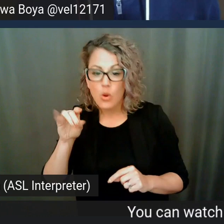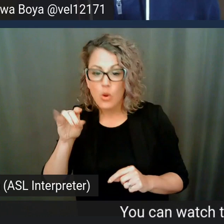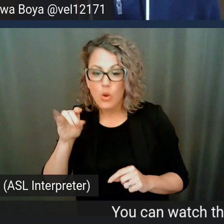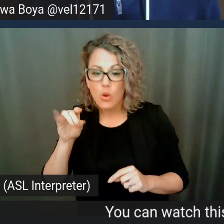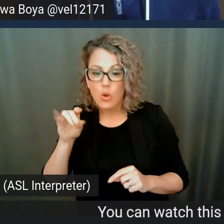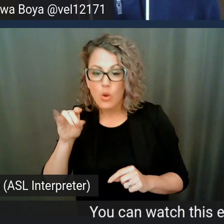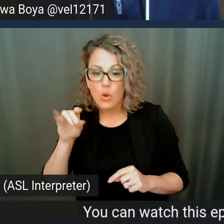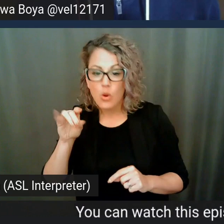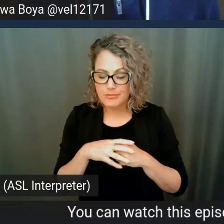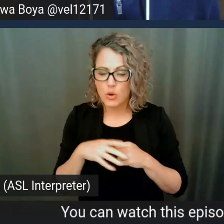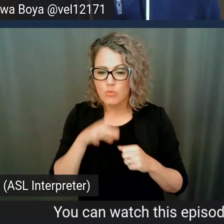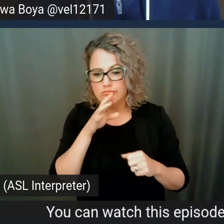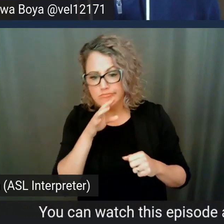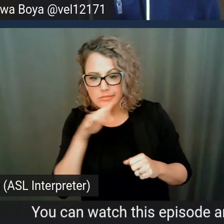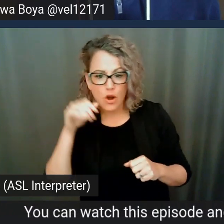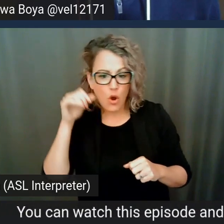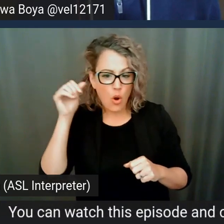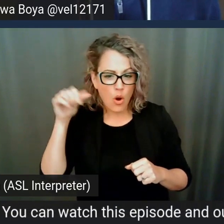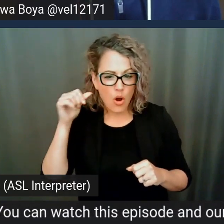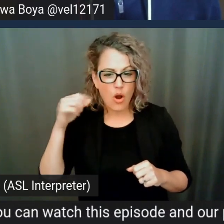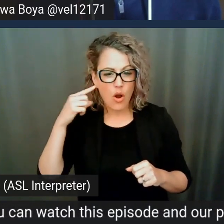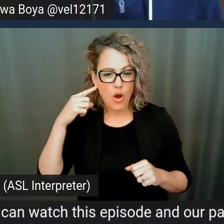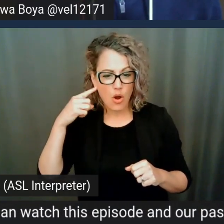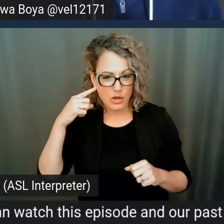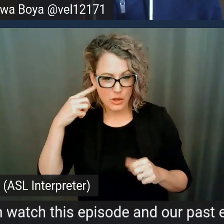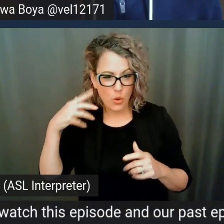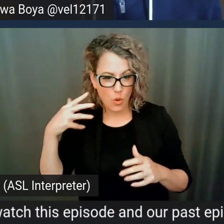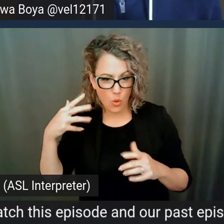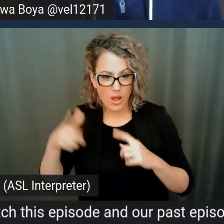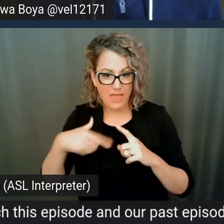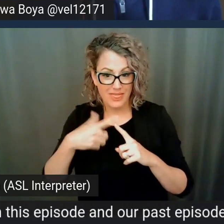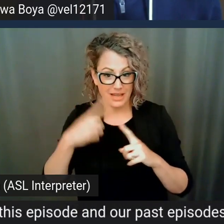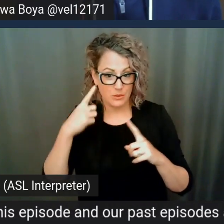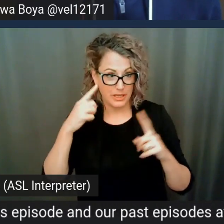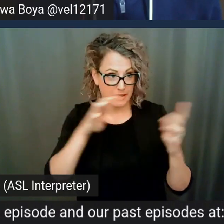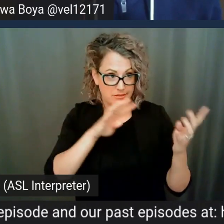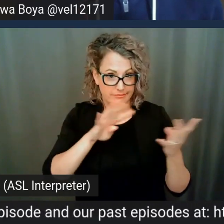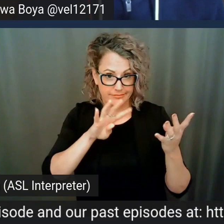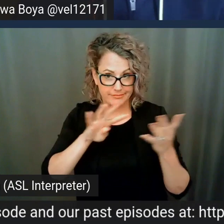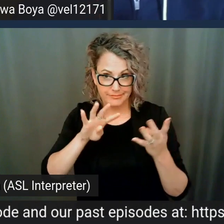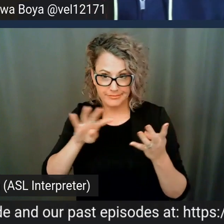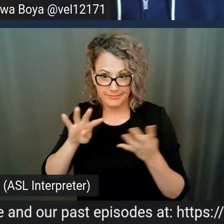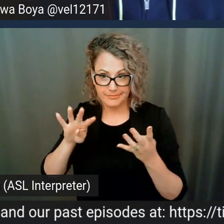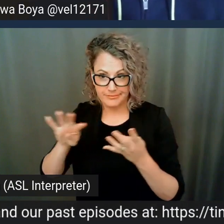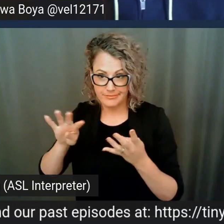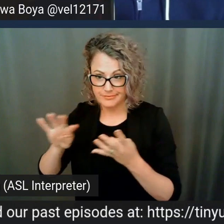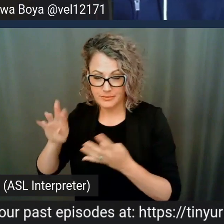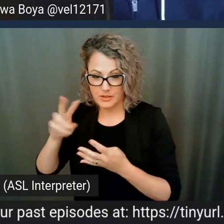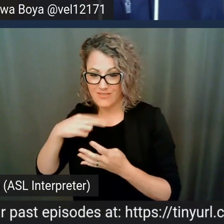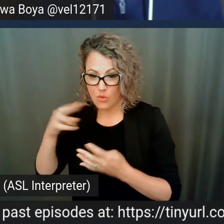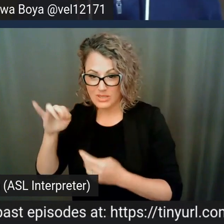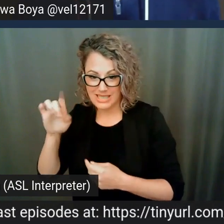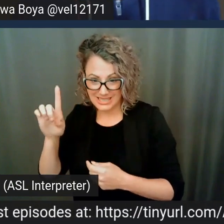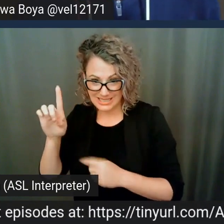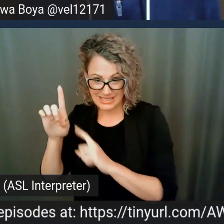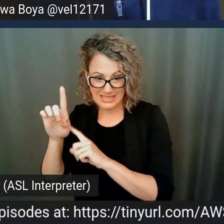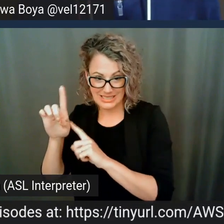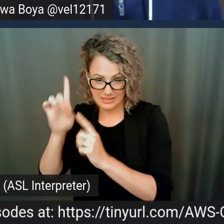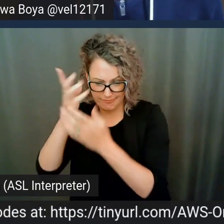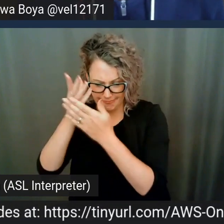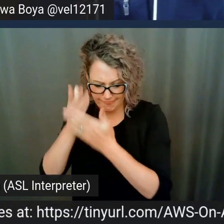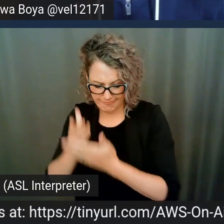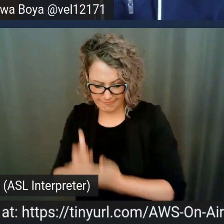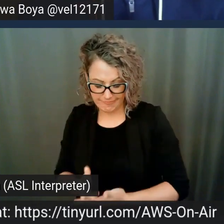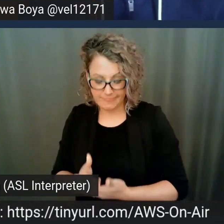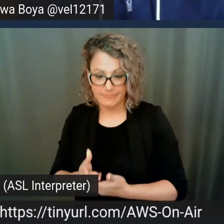audio. And using that, we can enroll a customer into Voice ID. And once that is done, the next time